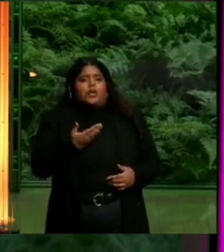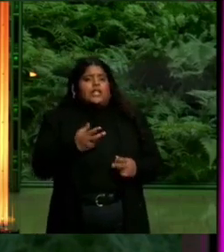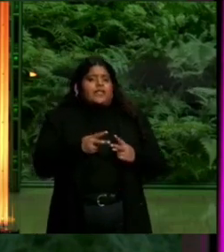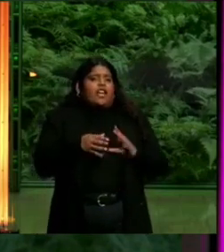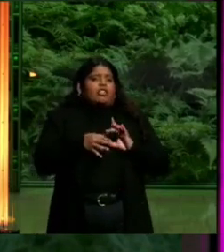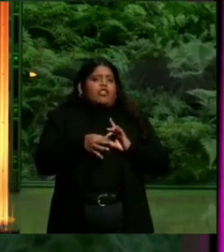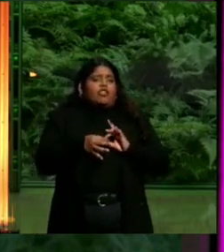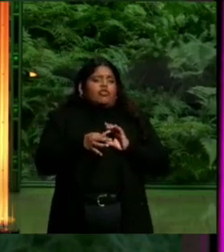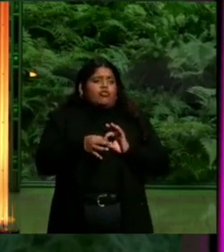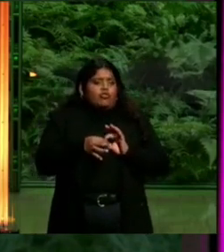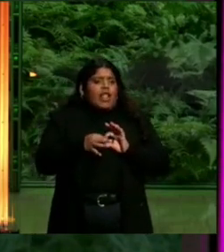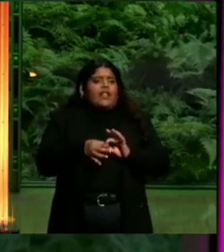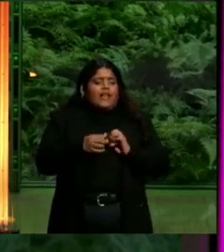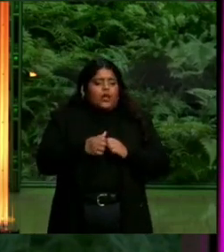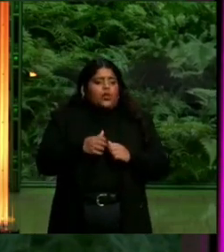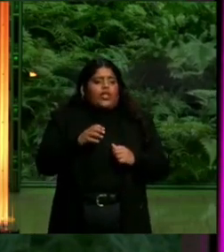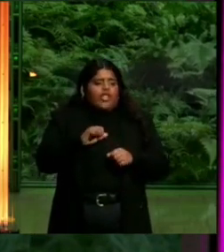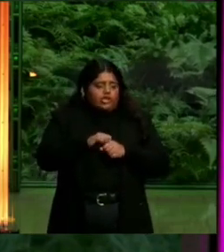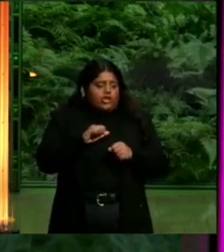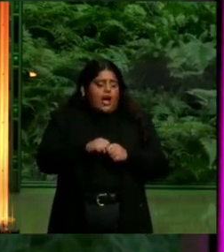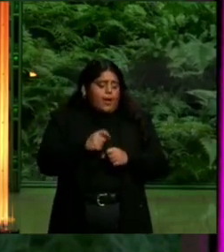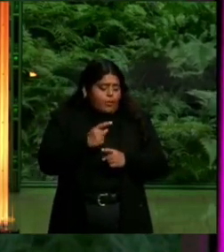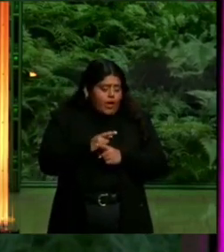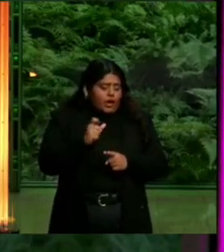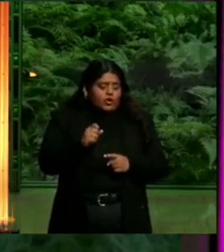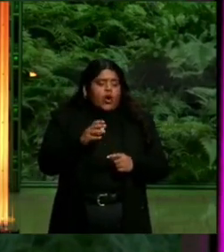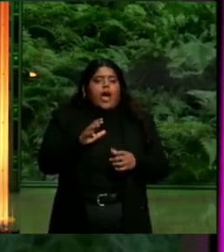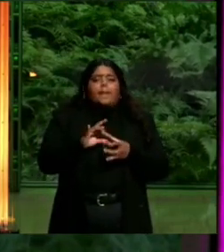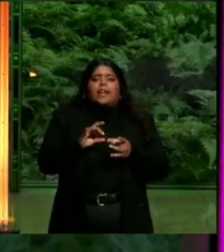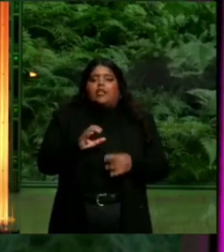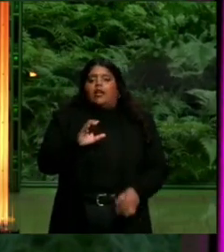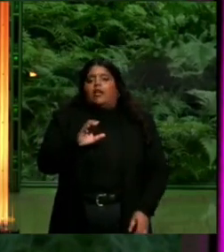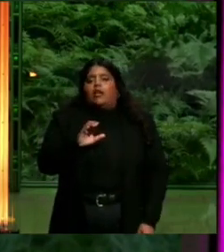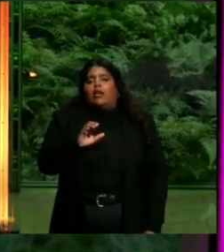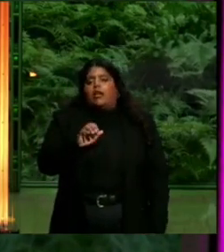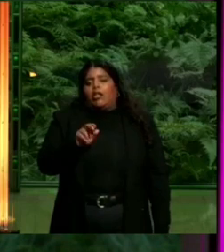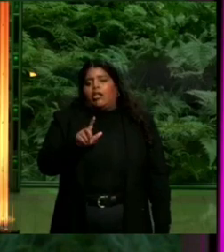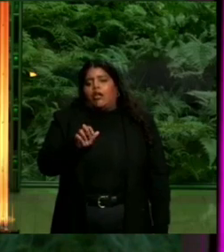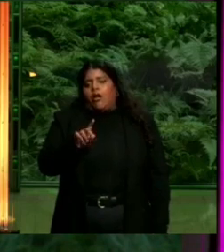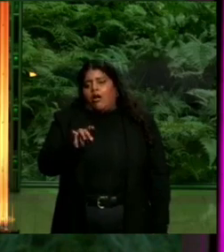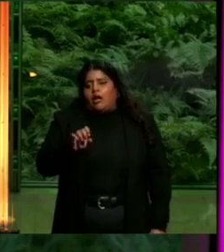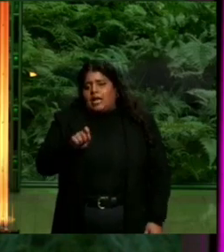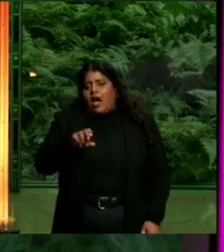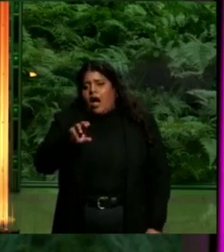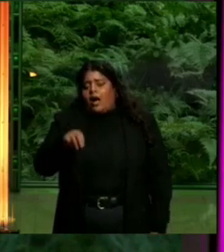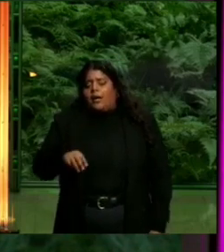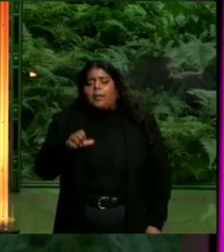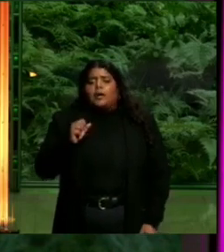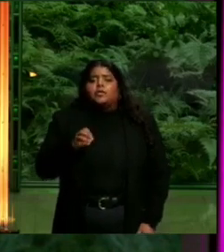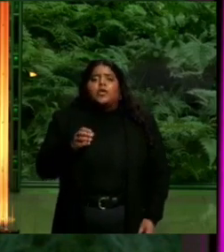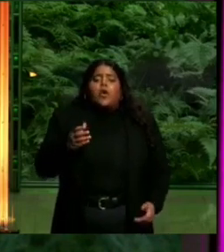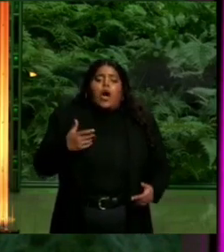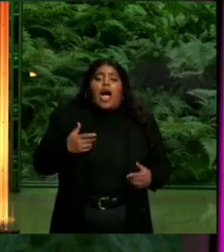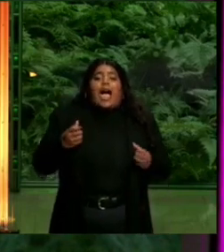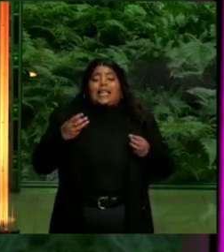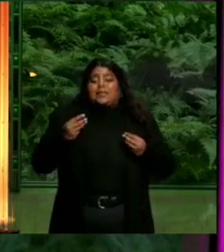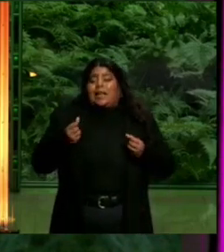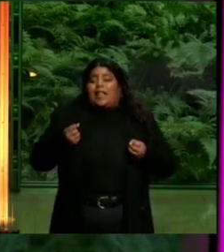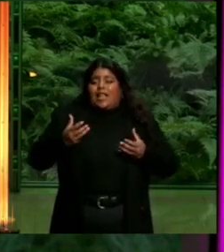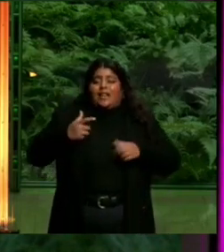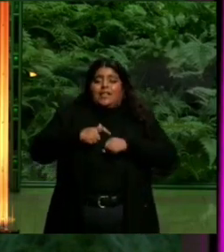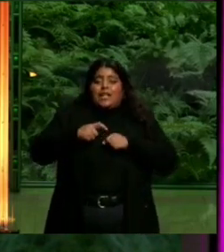relevant to the job that you do, right? So I mentioned the clay.com. I spend a lot of my time dealing with data and